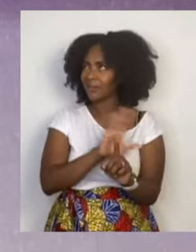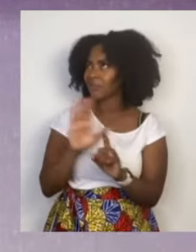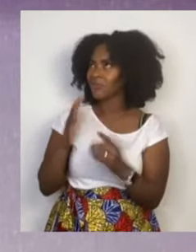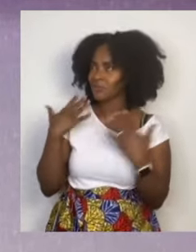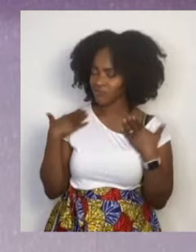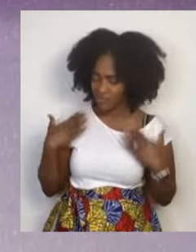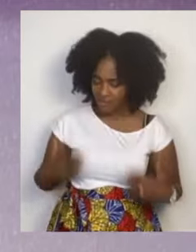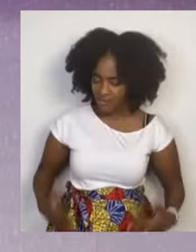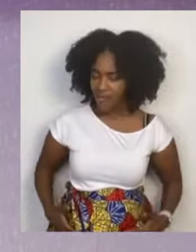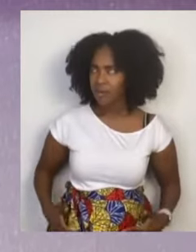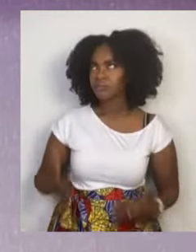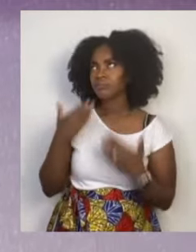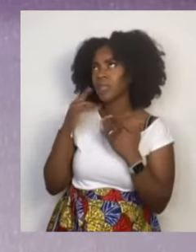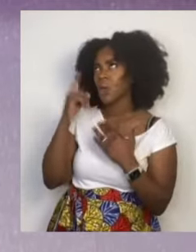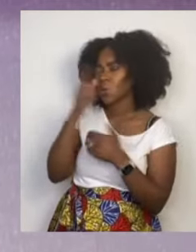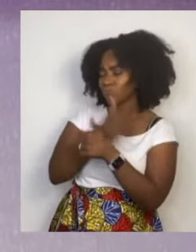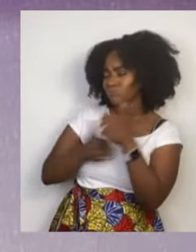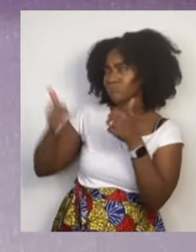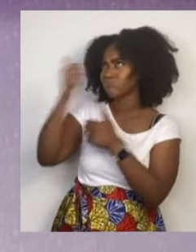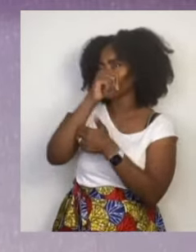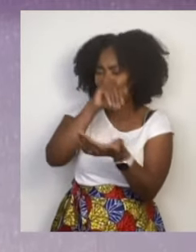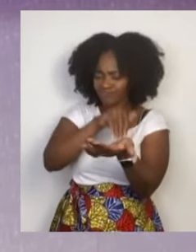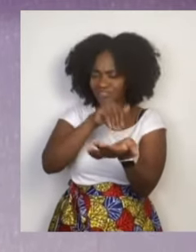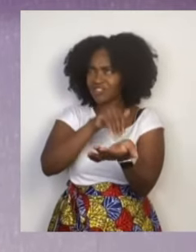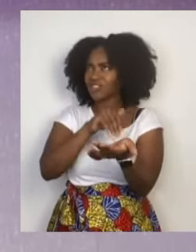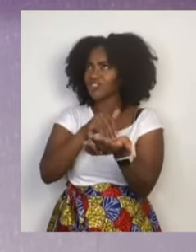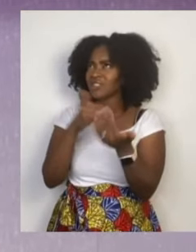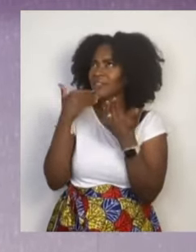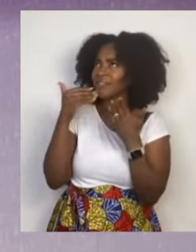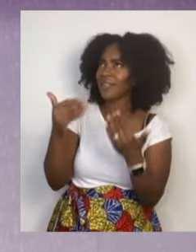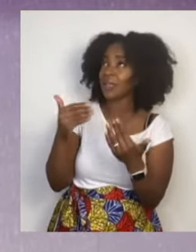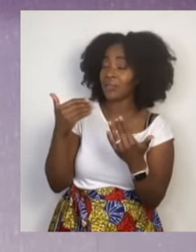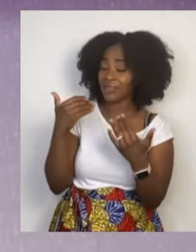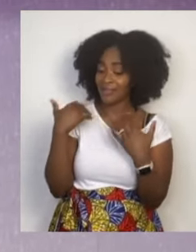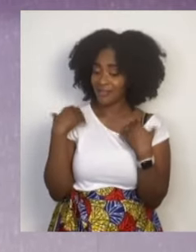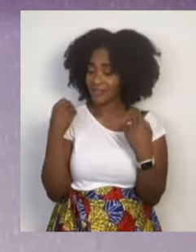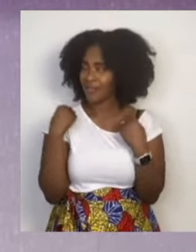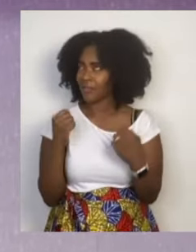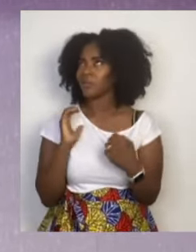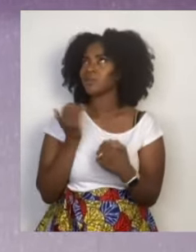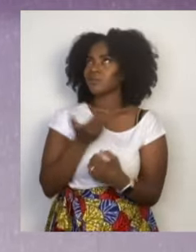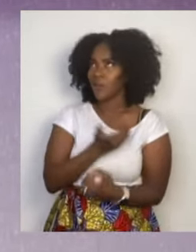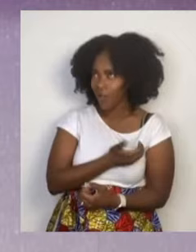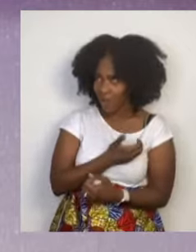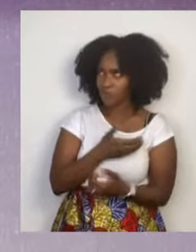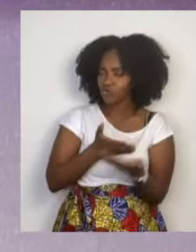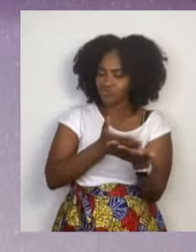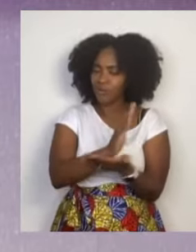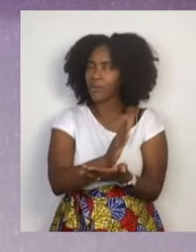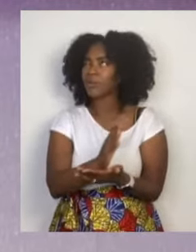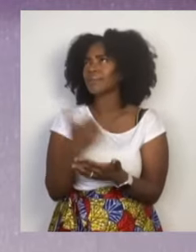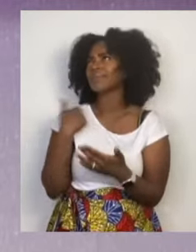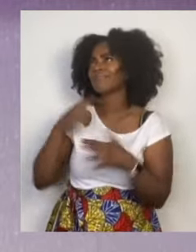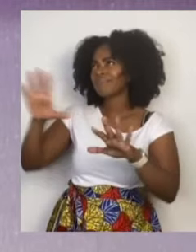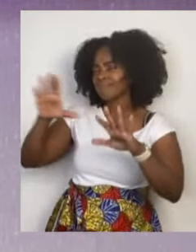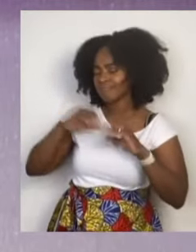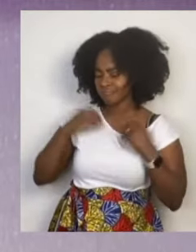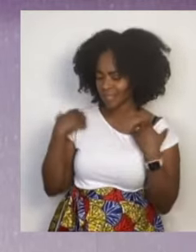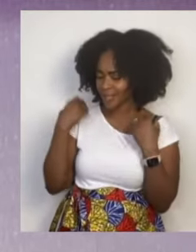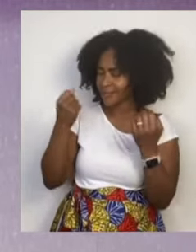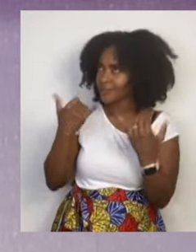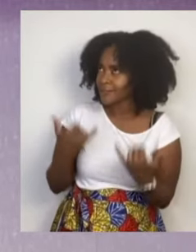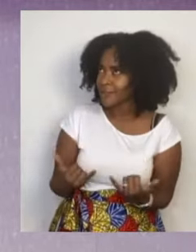is the children's bread. Father, we receive freely right now healing for our bodies. We receive right